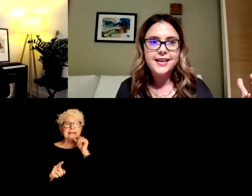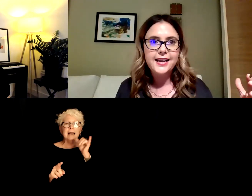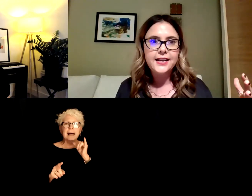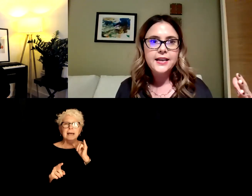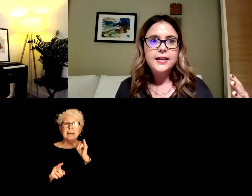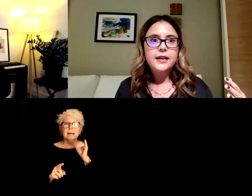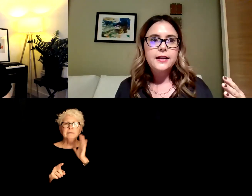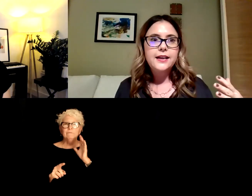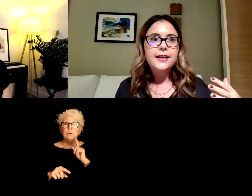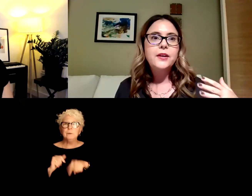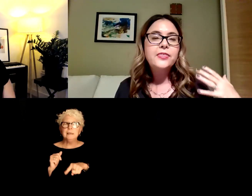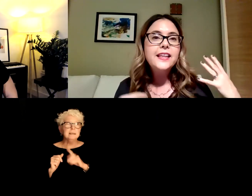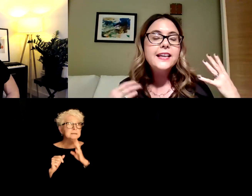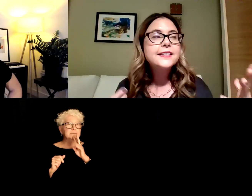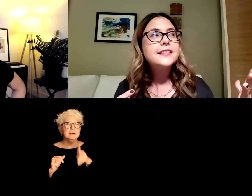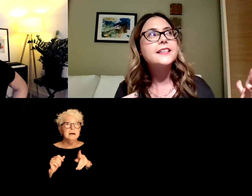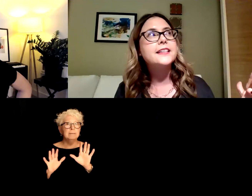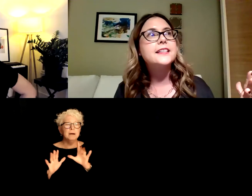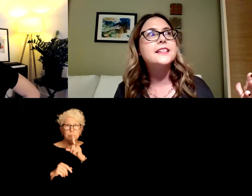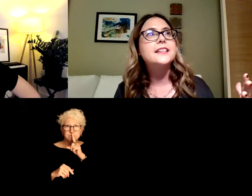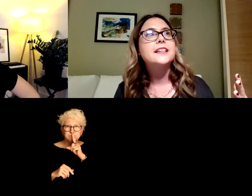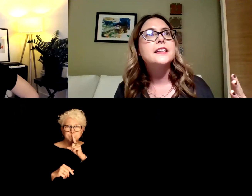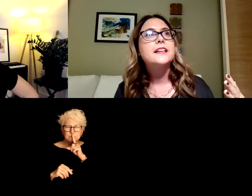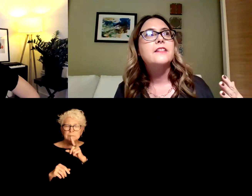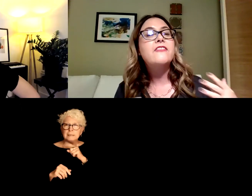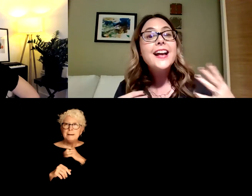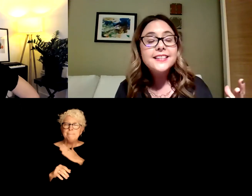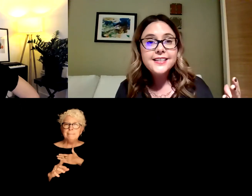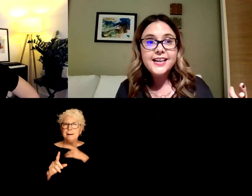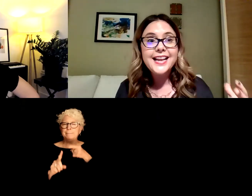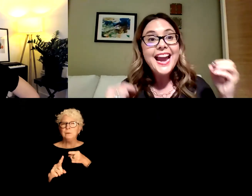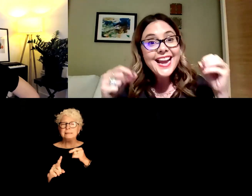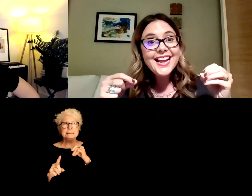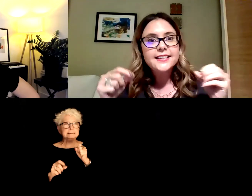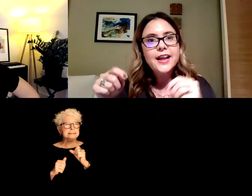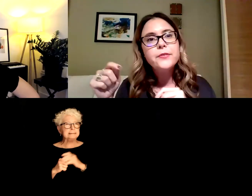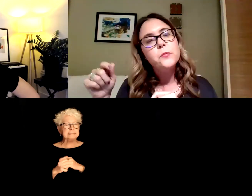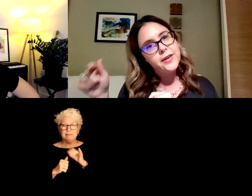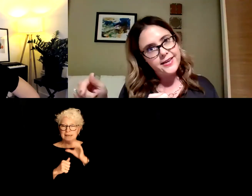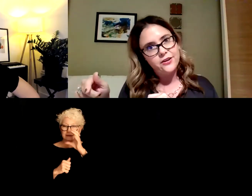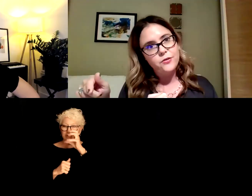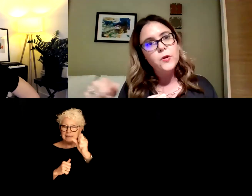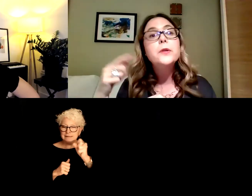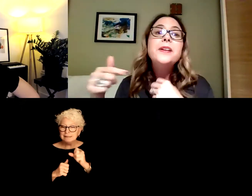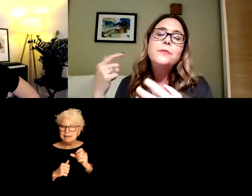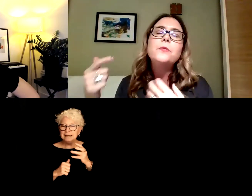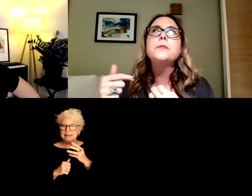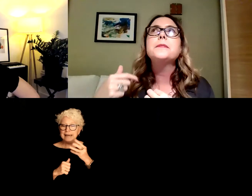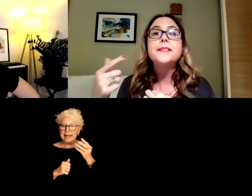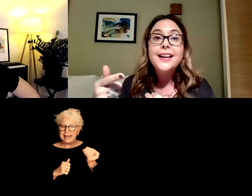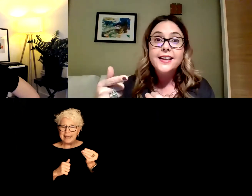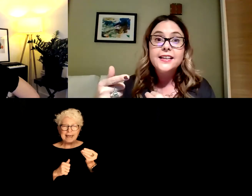to say, isn't this fascinating? And now that we're here, what would